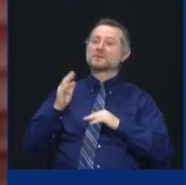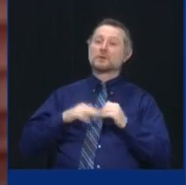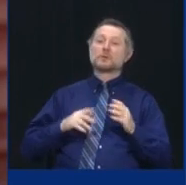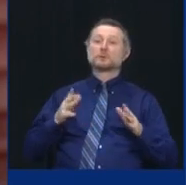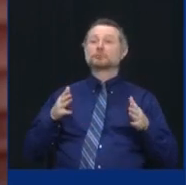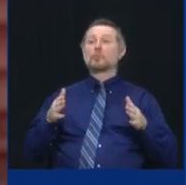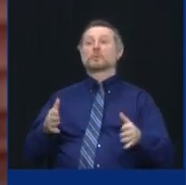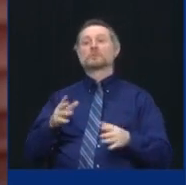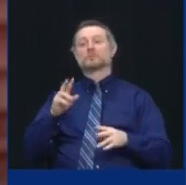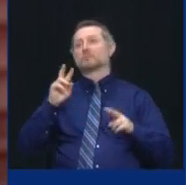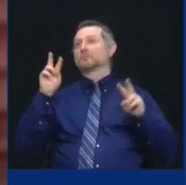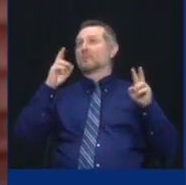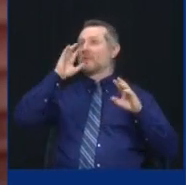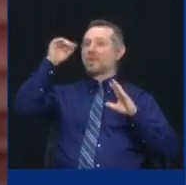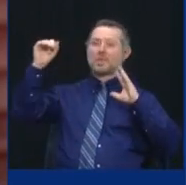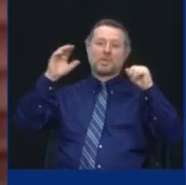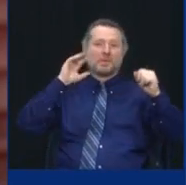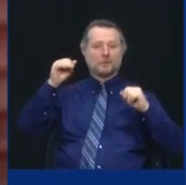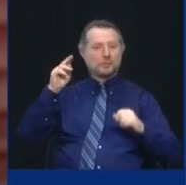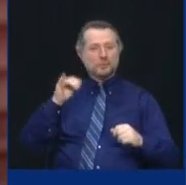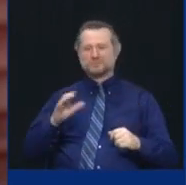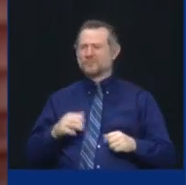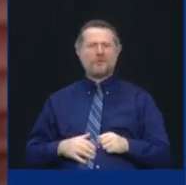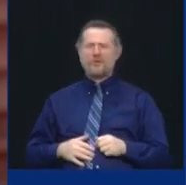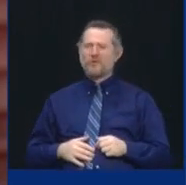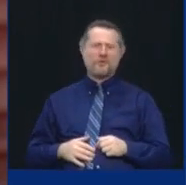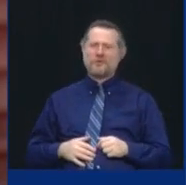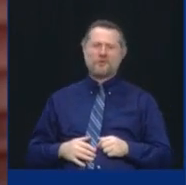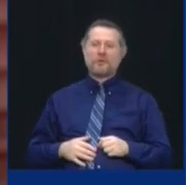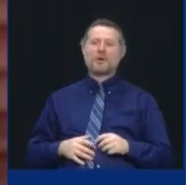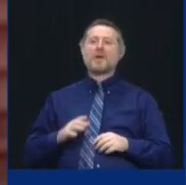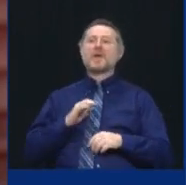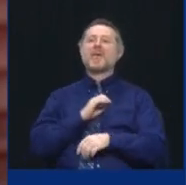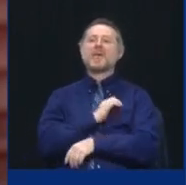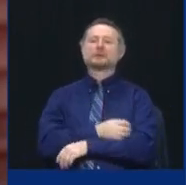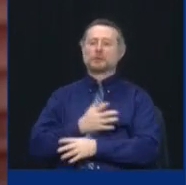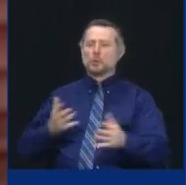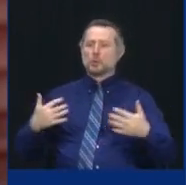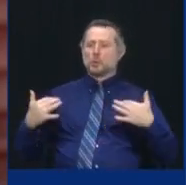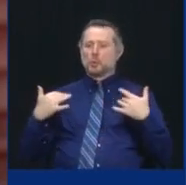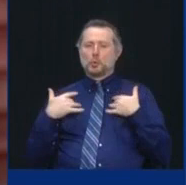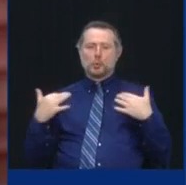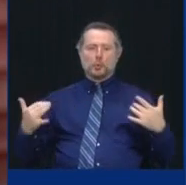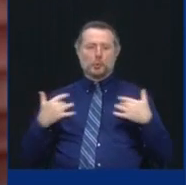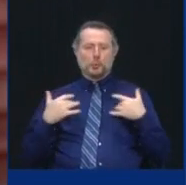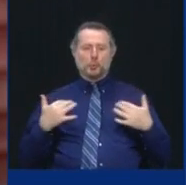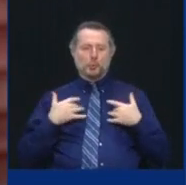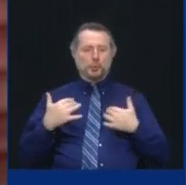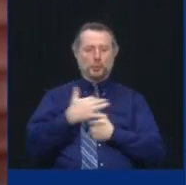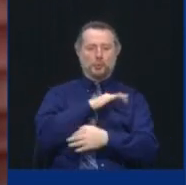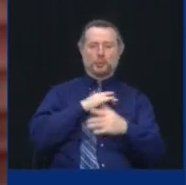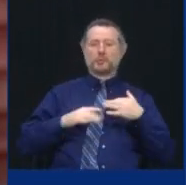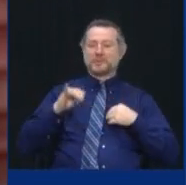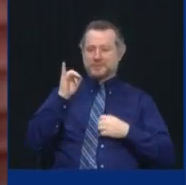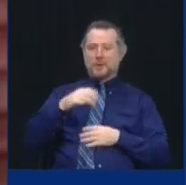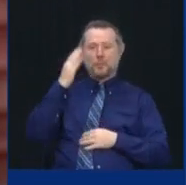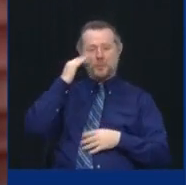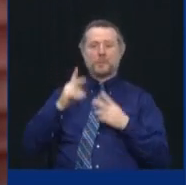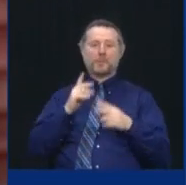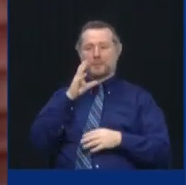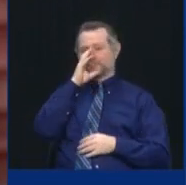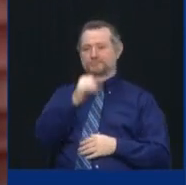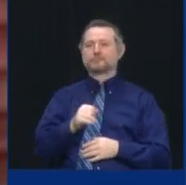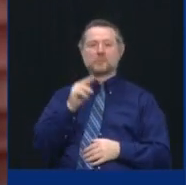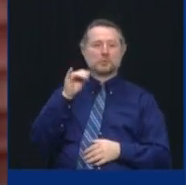roads, it's the spirit, it's the energy, it's the activity. That's what New York is all about.